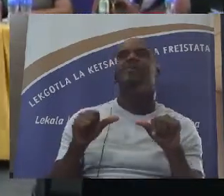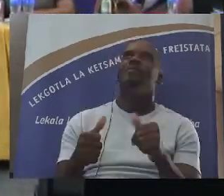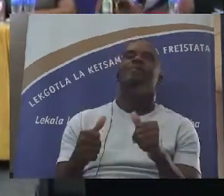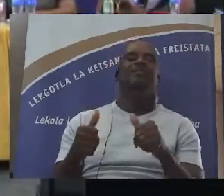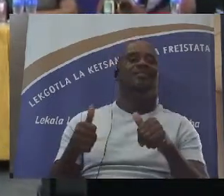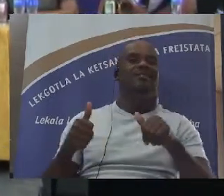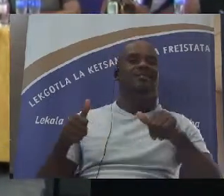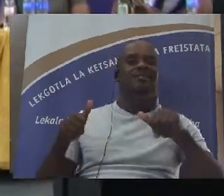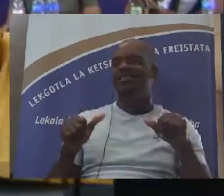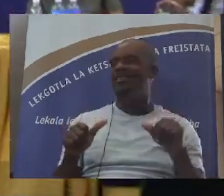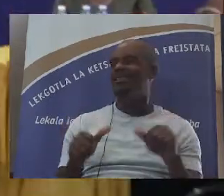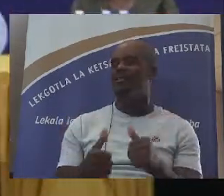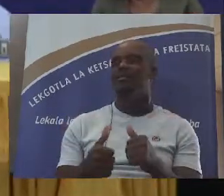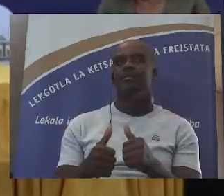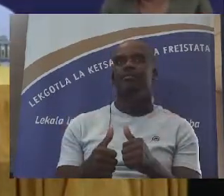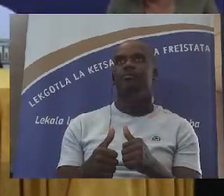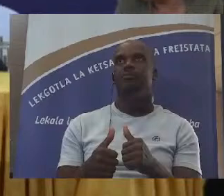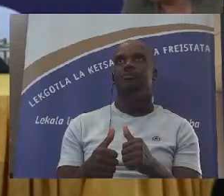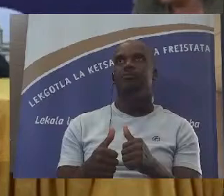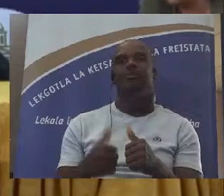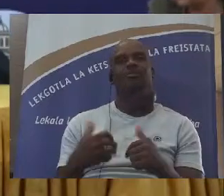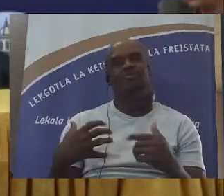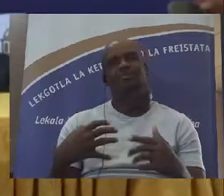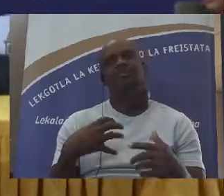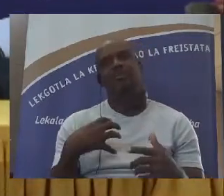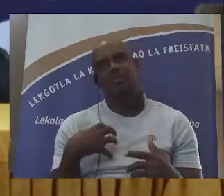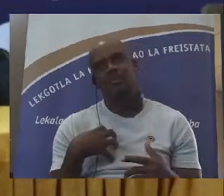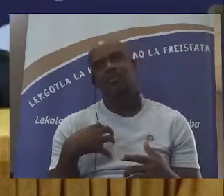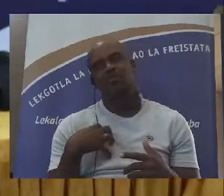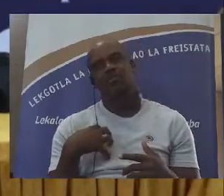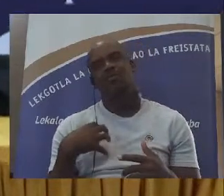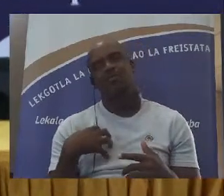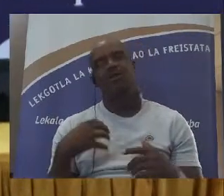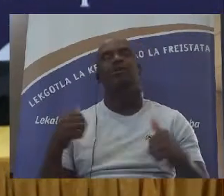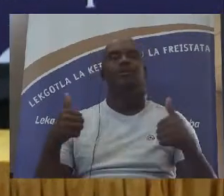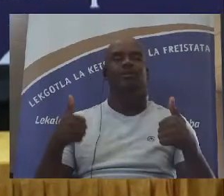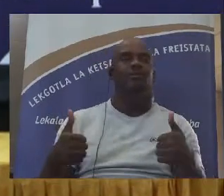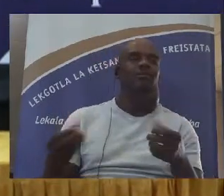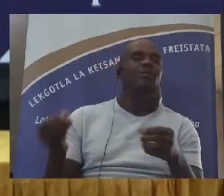Ki ikutlwa ke le motlotlo ka diphehiso tsena tse le di entseng.